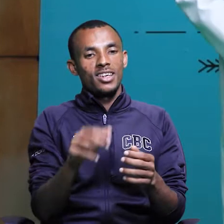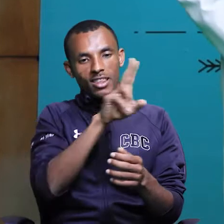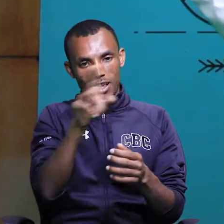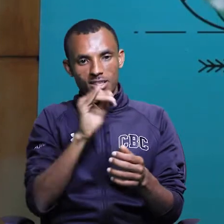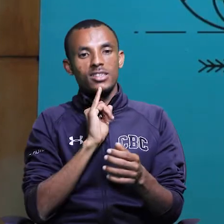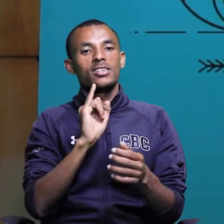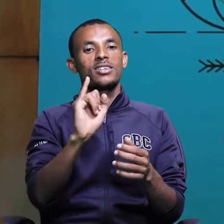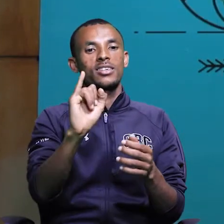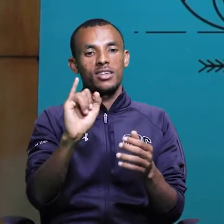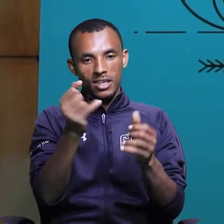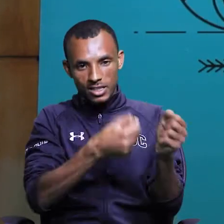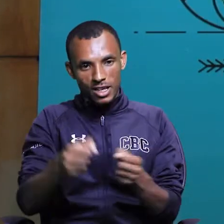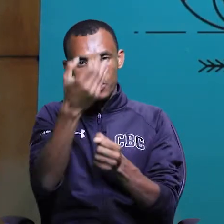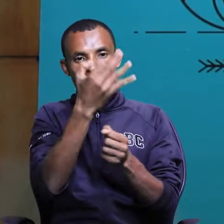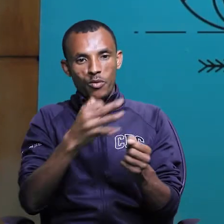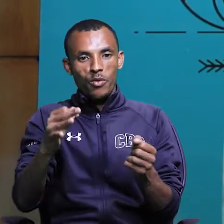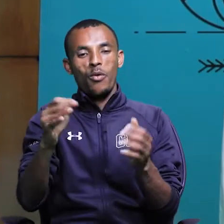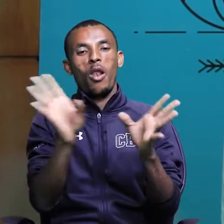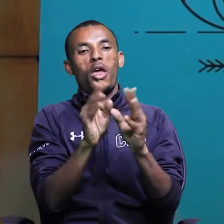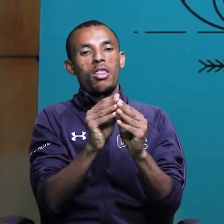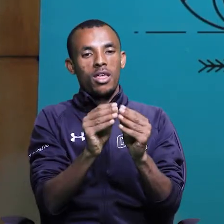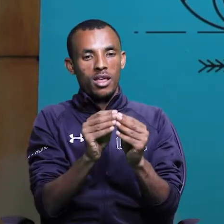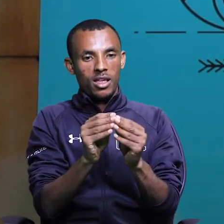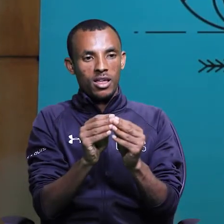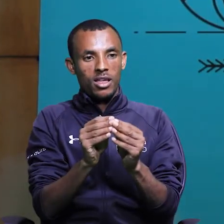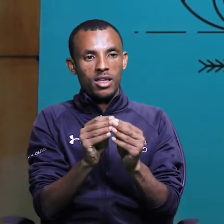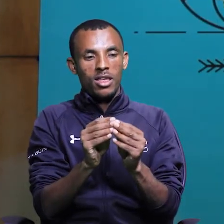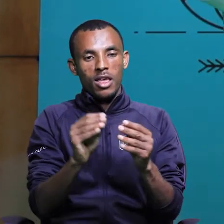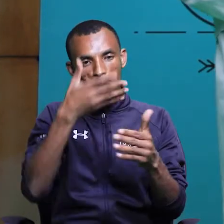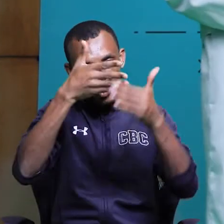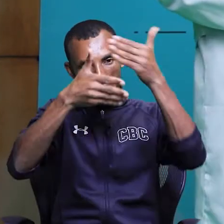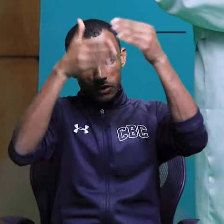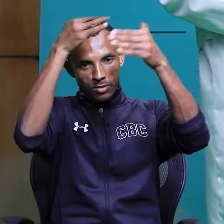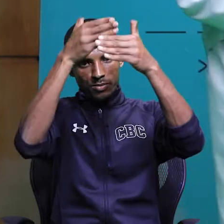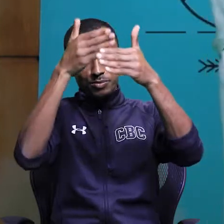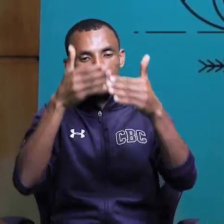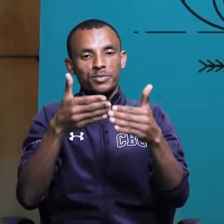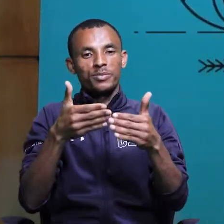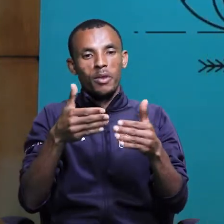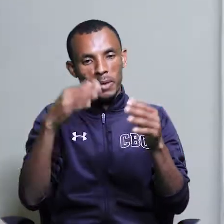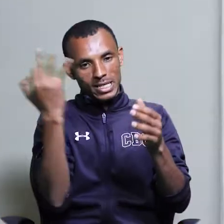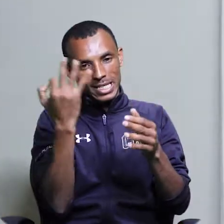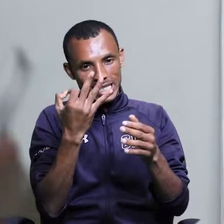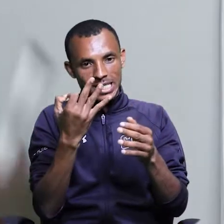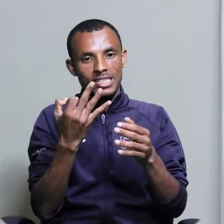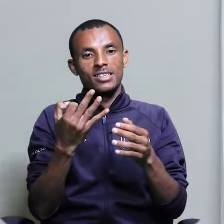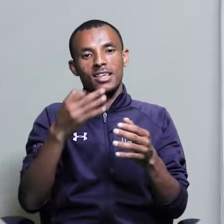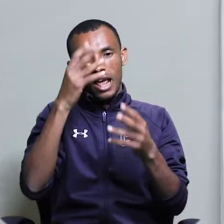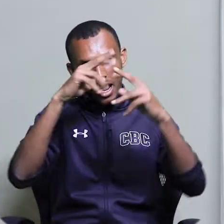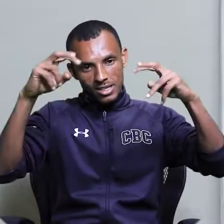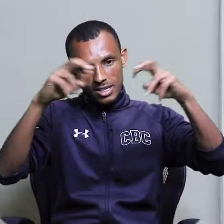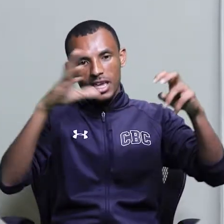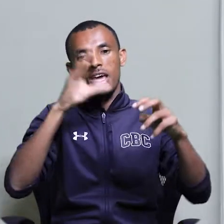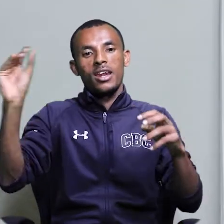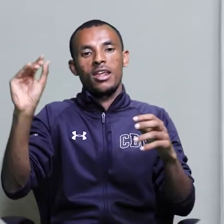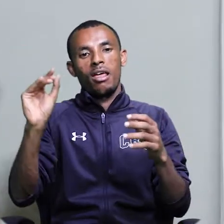Statistics is a science of collecting, organizing, presenting, analyzing,